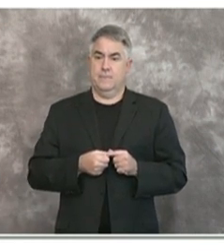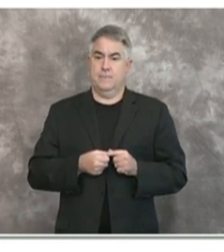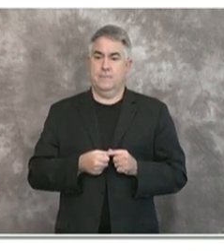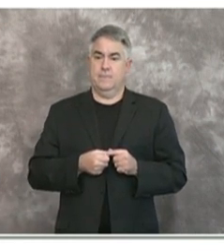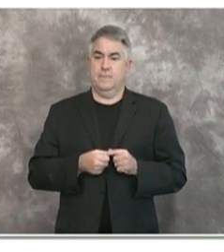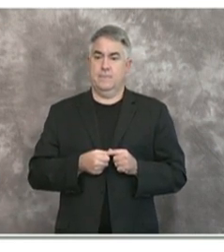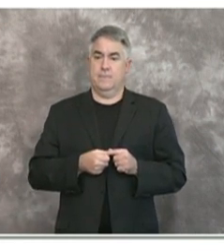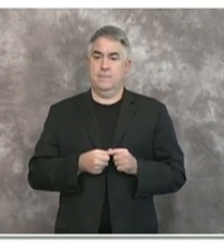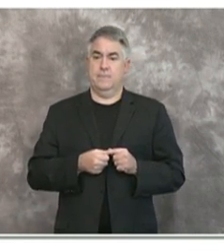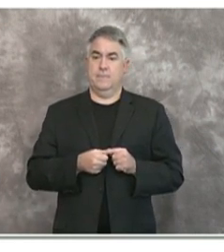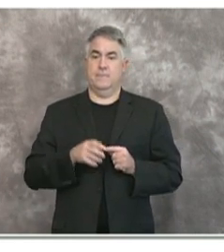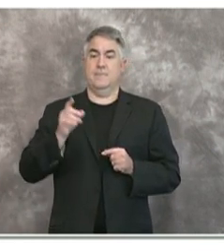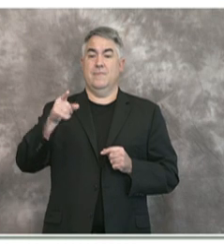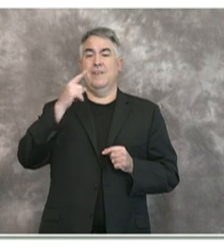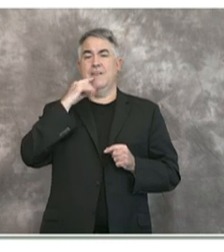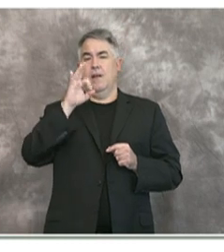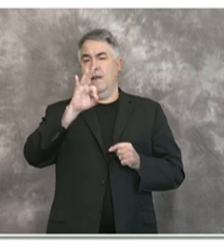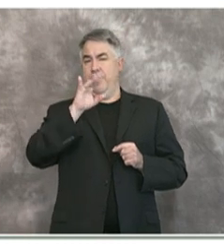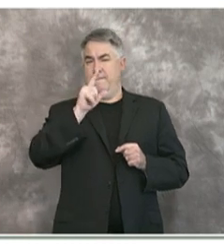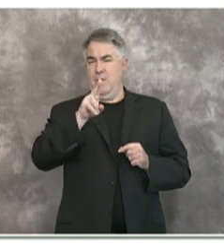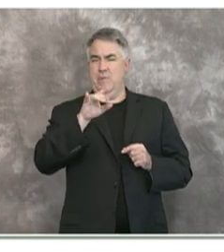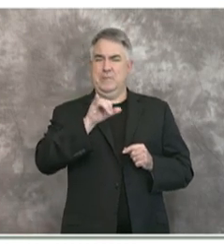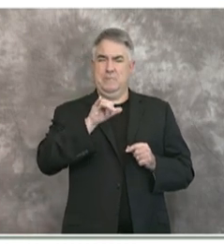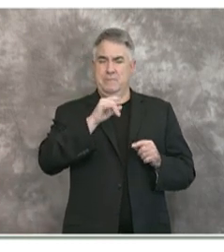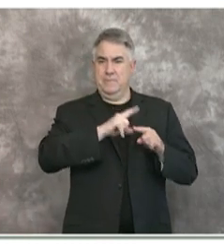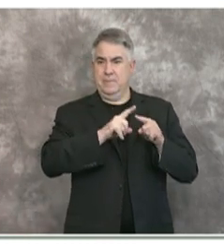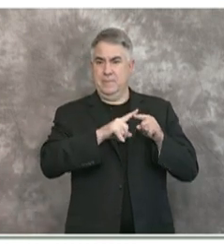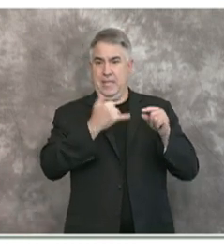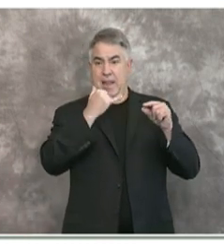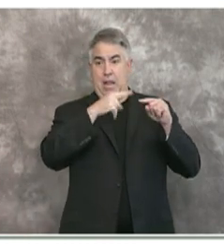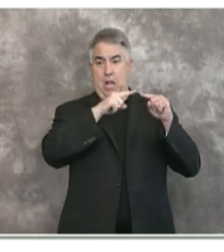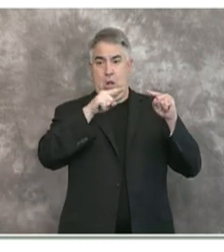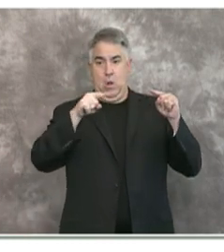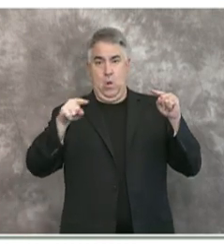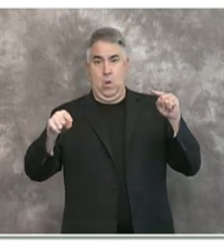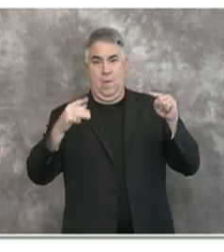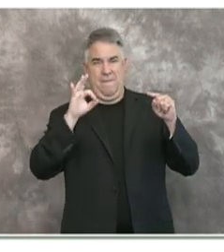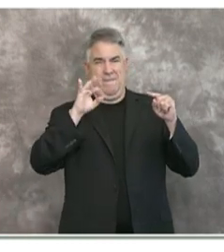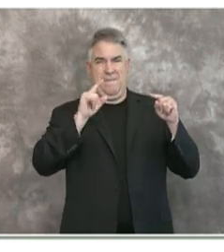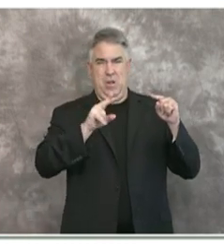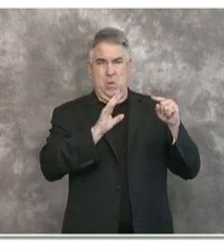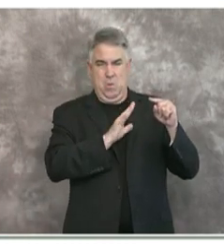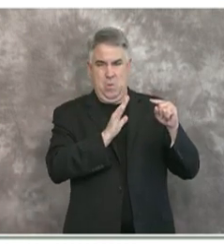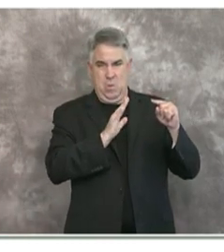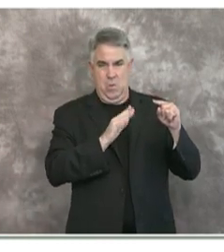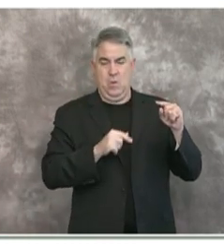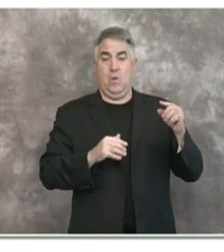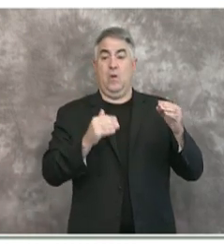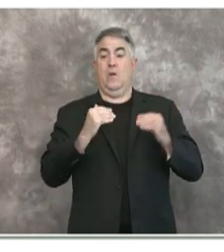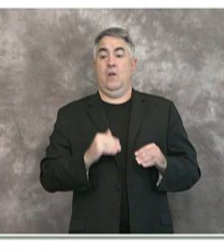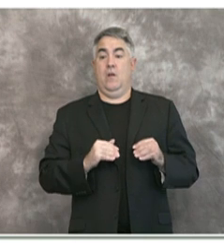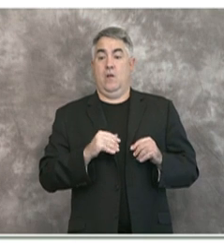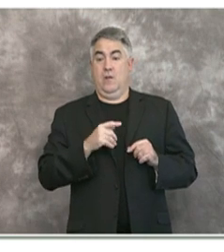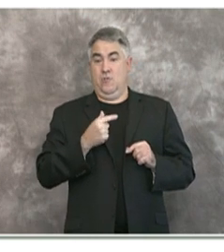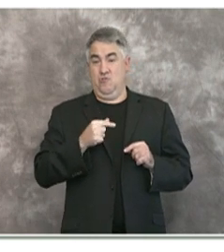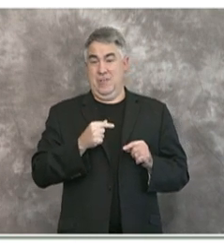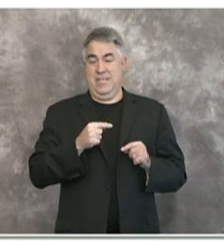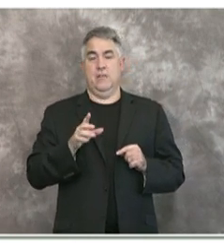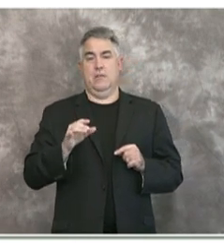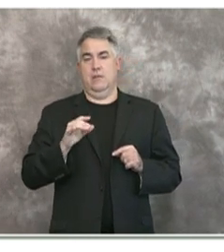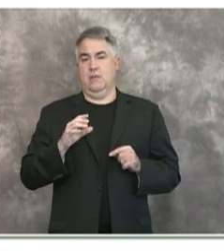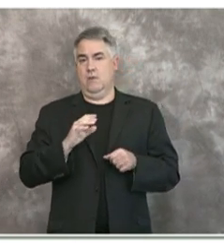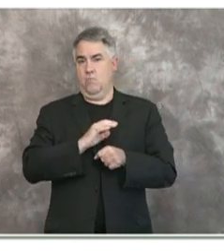influenza-like illnesses represented by the yellow line, and then COVID syndromic illnesses represented by the green